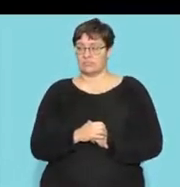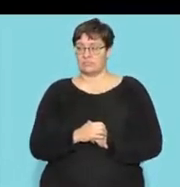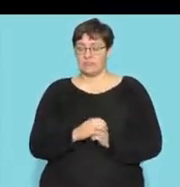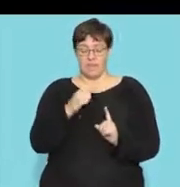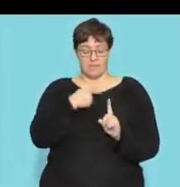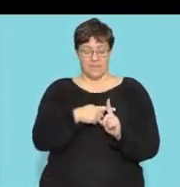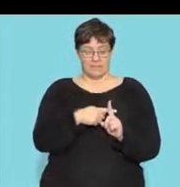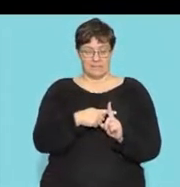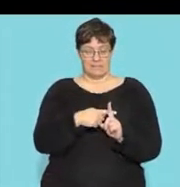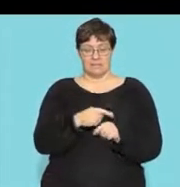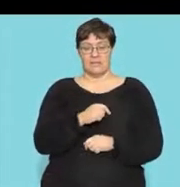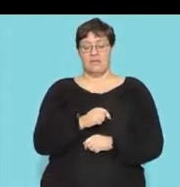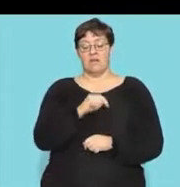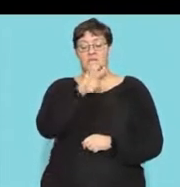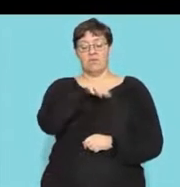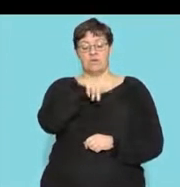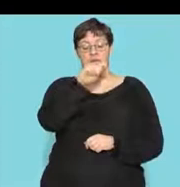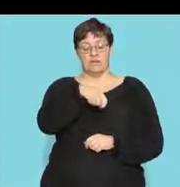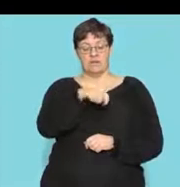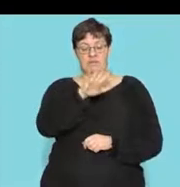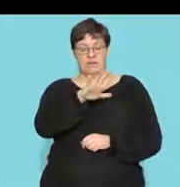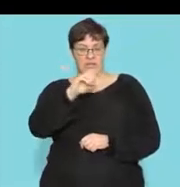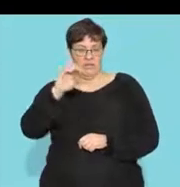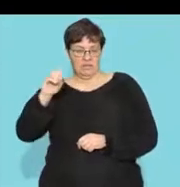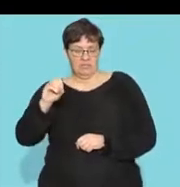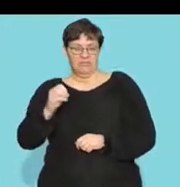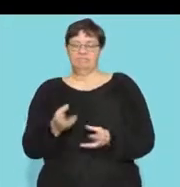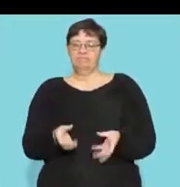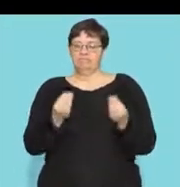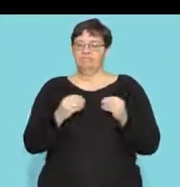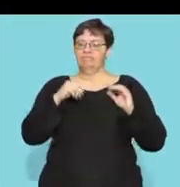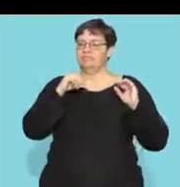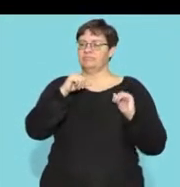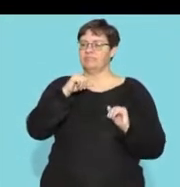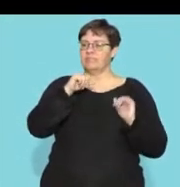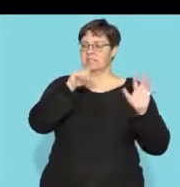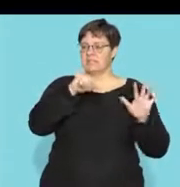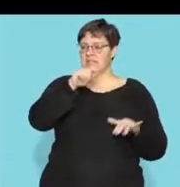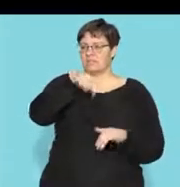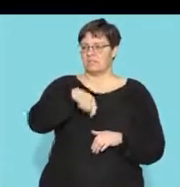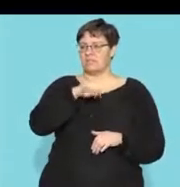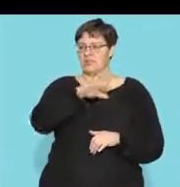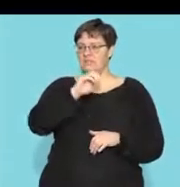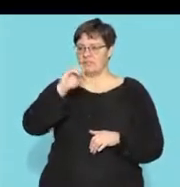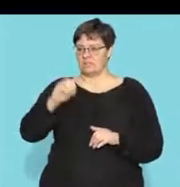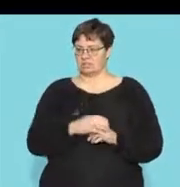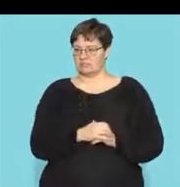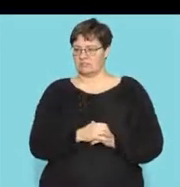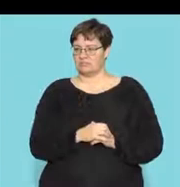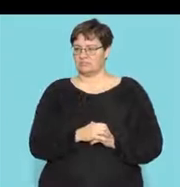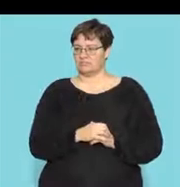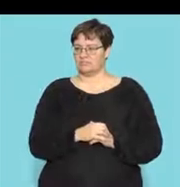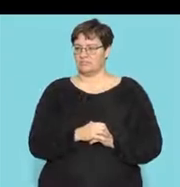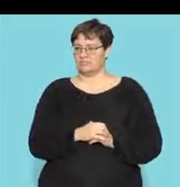the 14,500, and that will give you a figure of 60,500. So therefore, if you take your salaries and wages